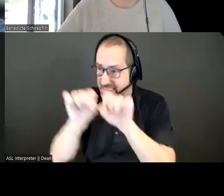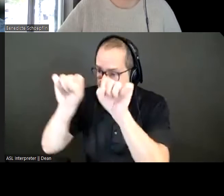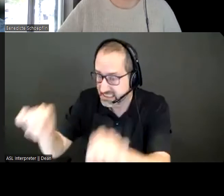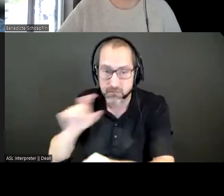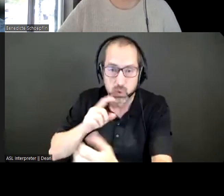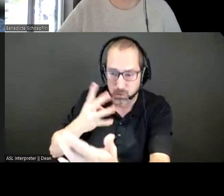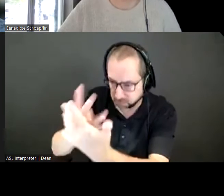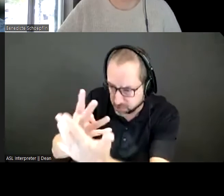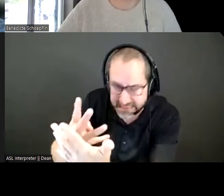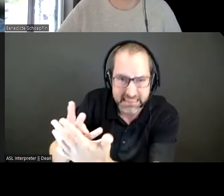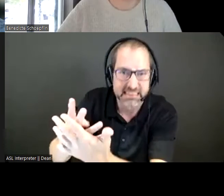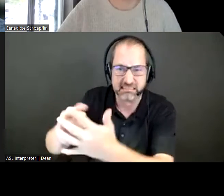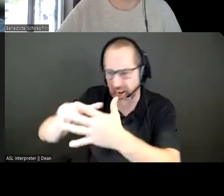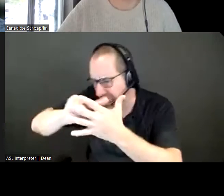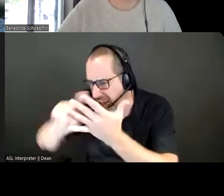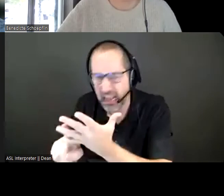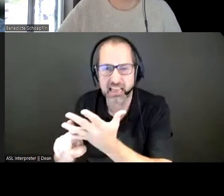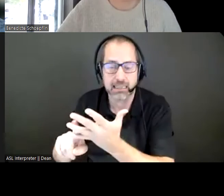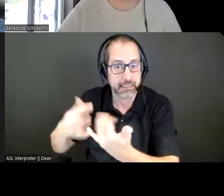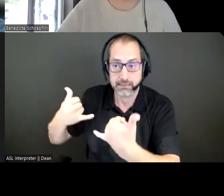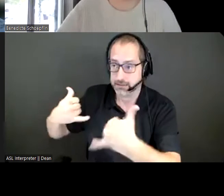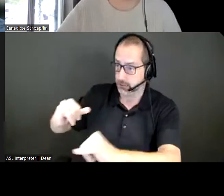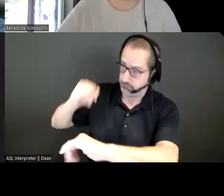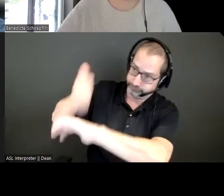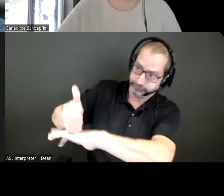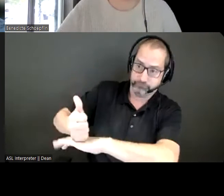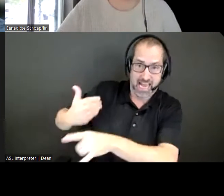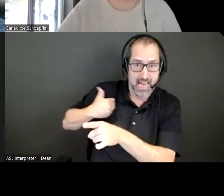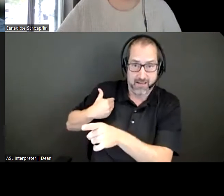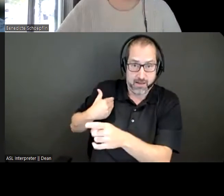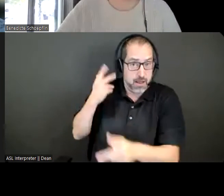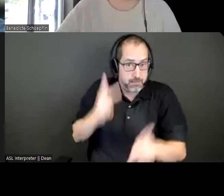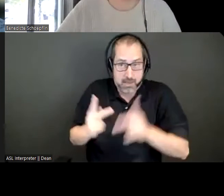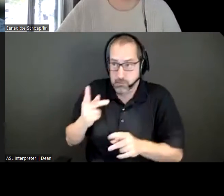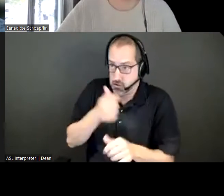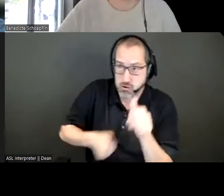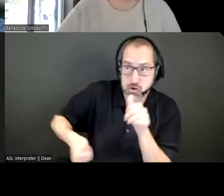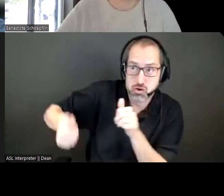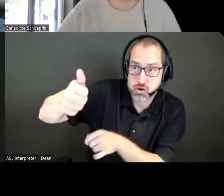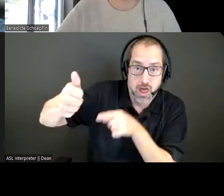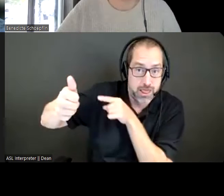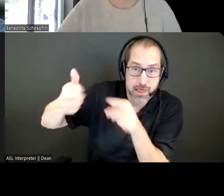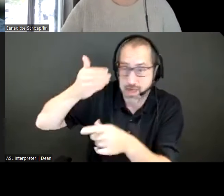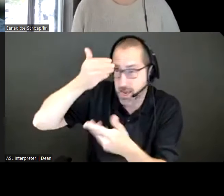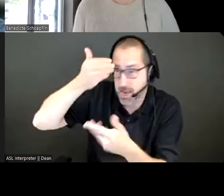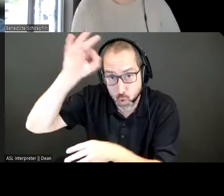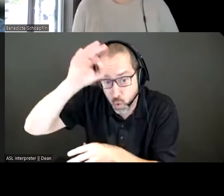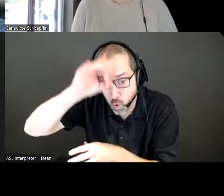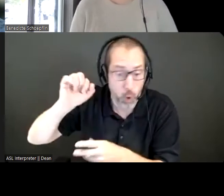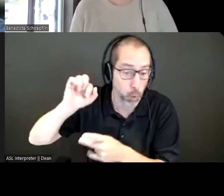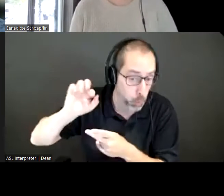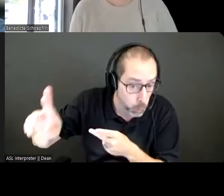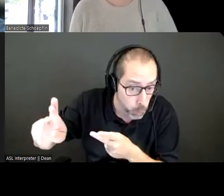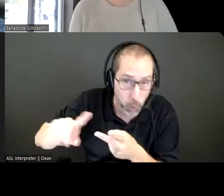it exists to this day, and people don't know that about. People in power do not know that, or they do not acknowledge